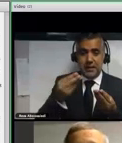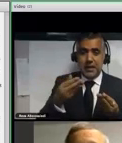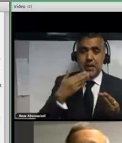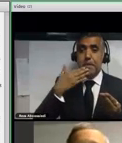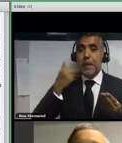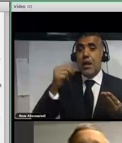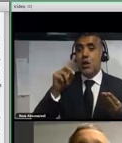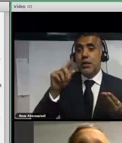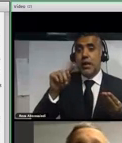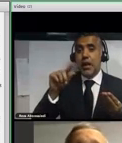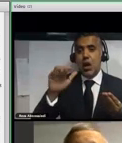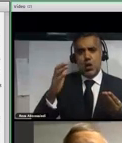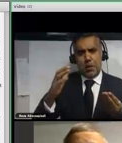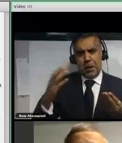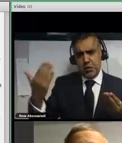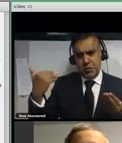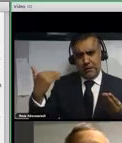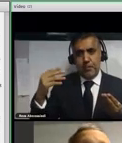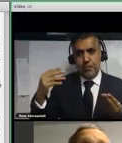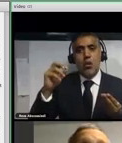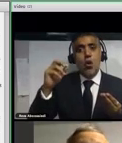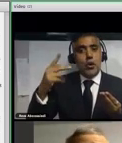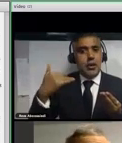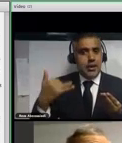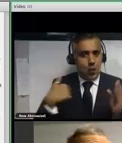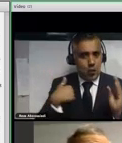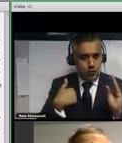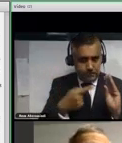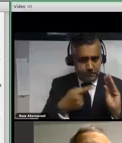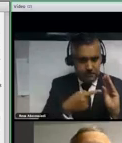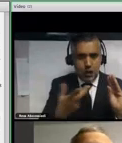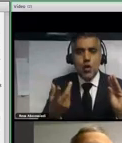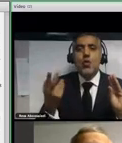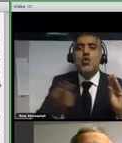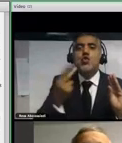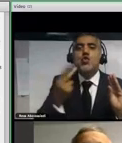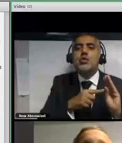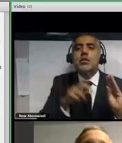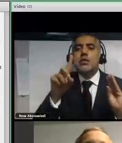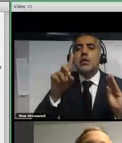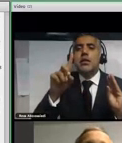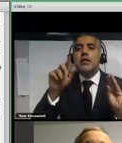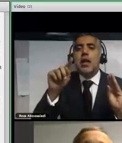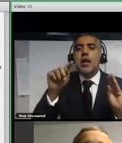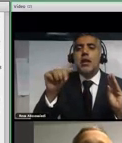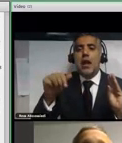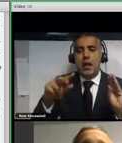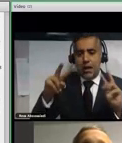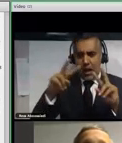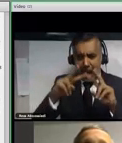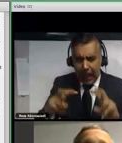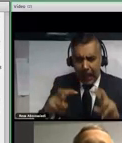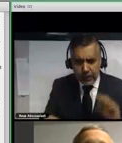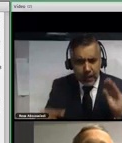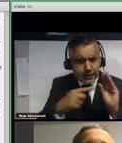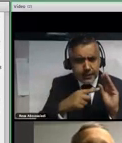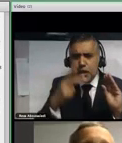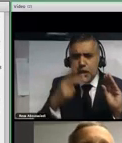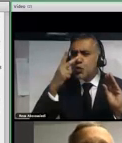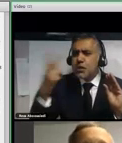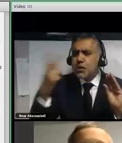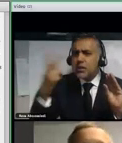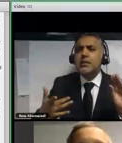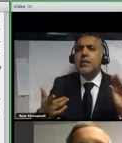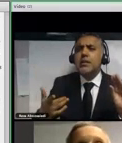had before. Now we have this data. We want to use the data, right? We want to analyze the data to see what life is like for people